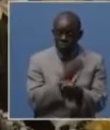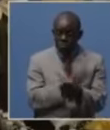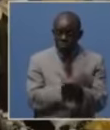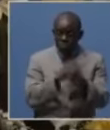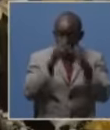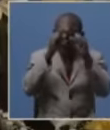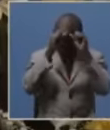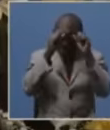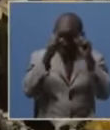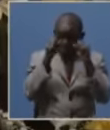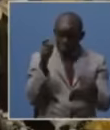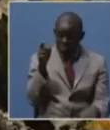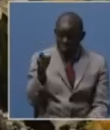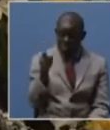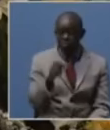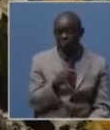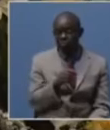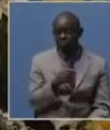ECL,